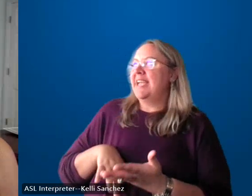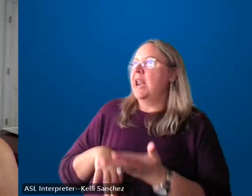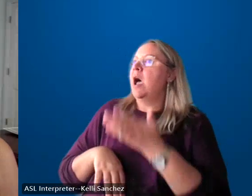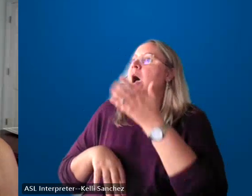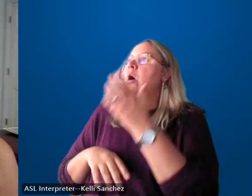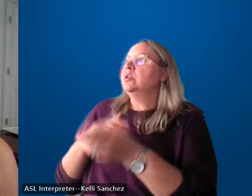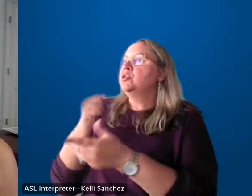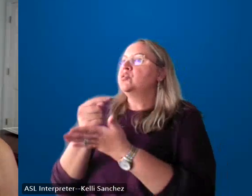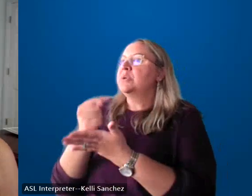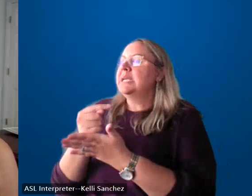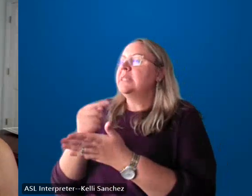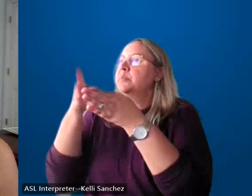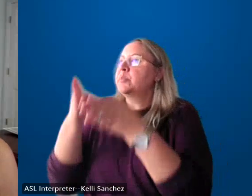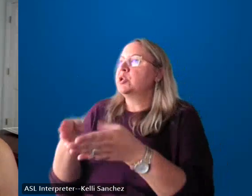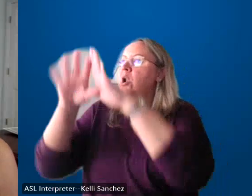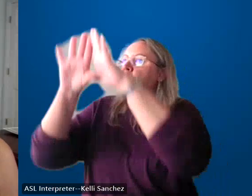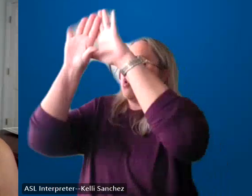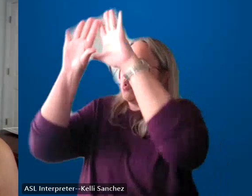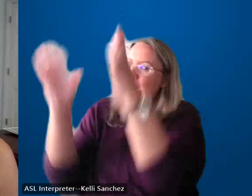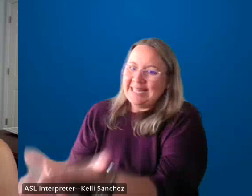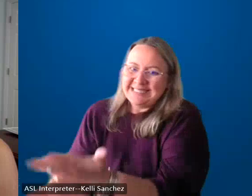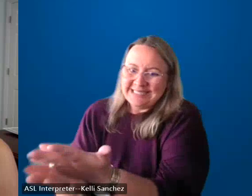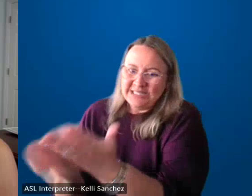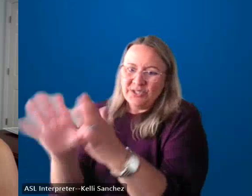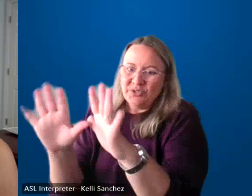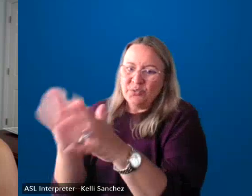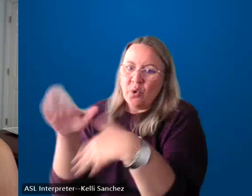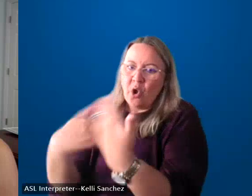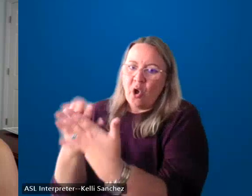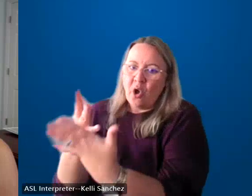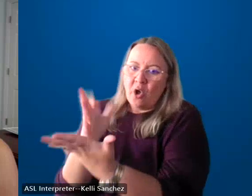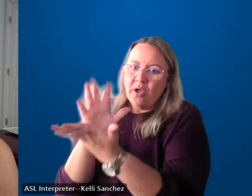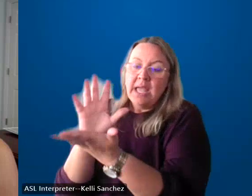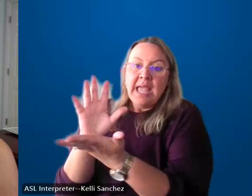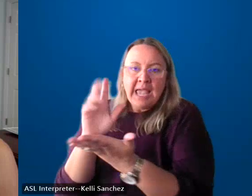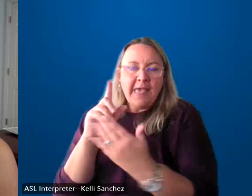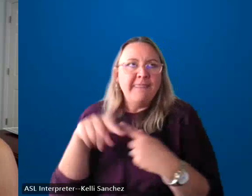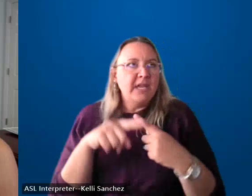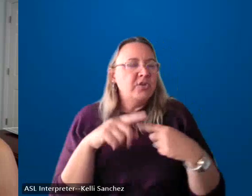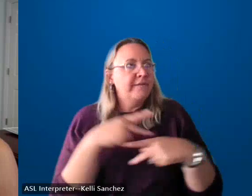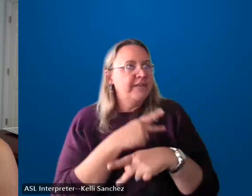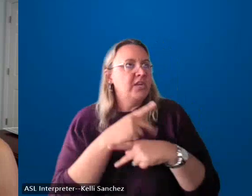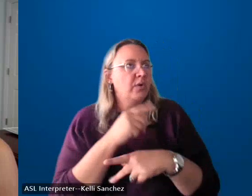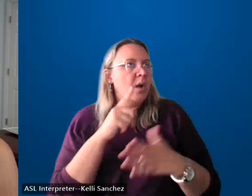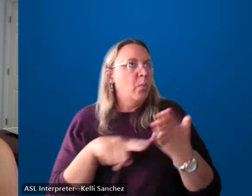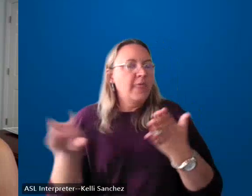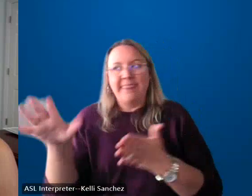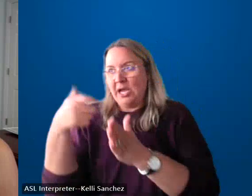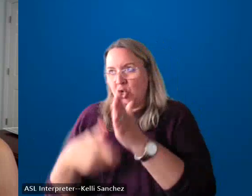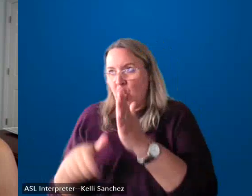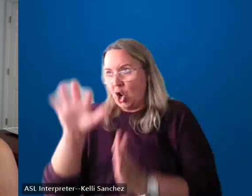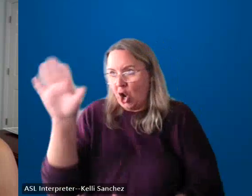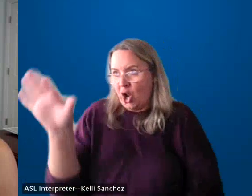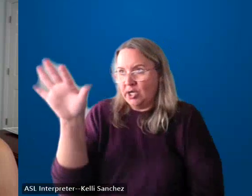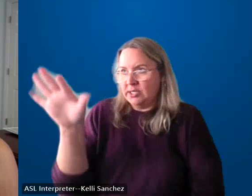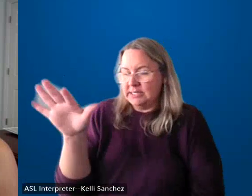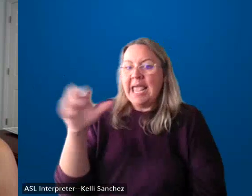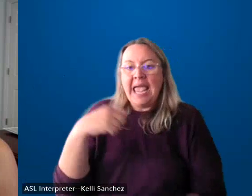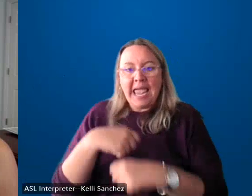person holistically. And eventually you'll be able to calculate what that costs and make